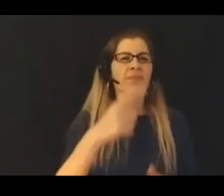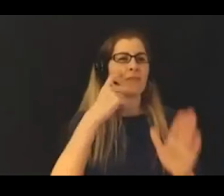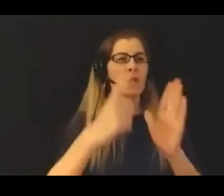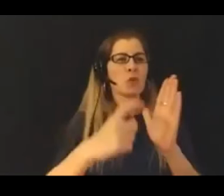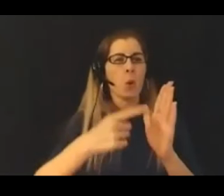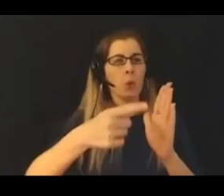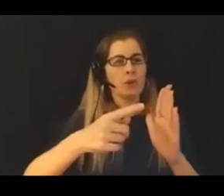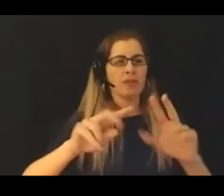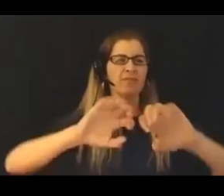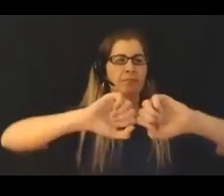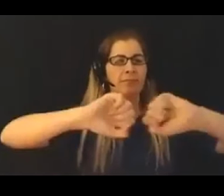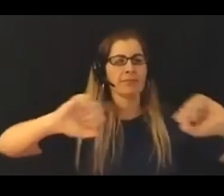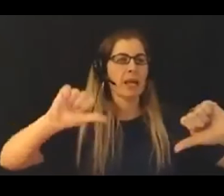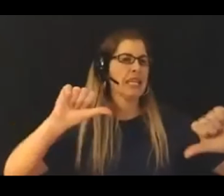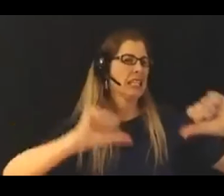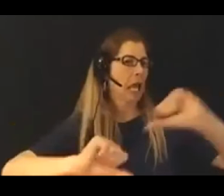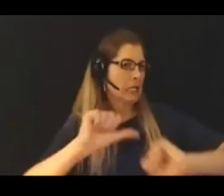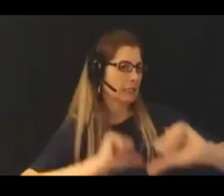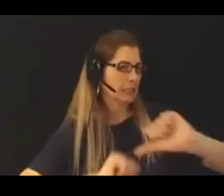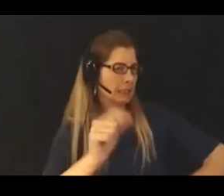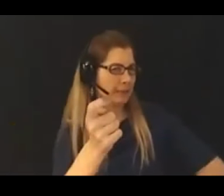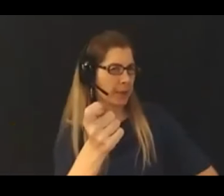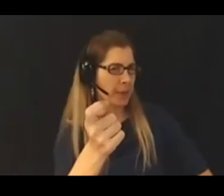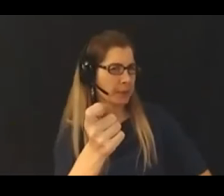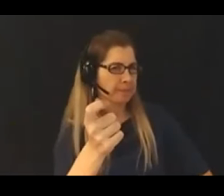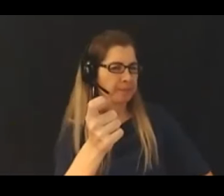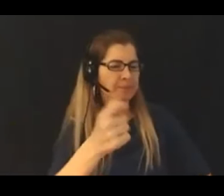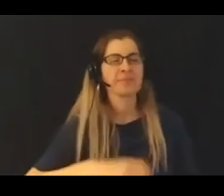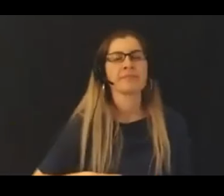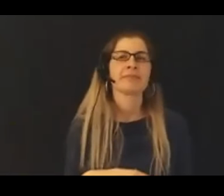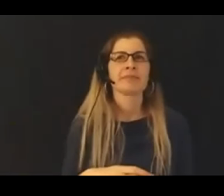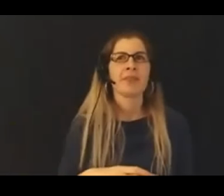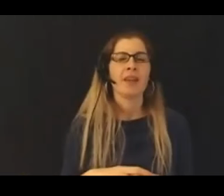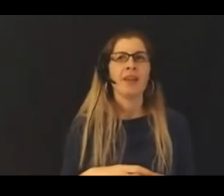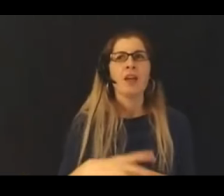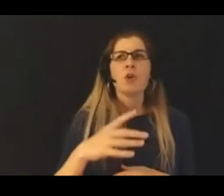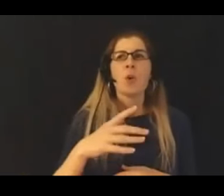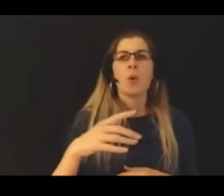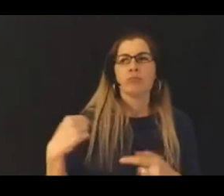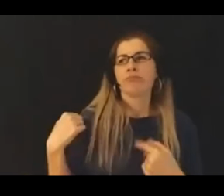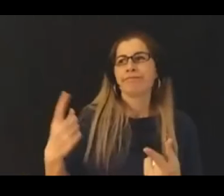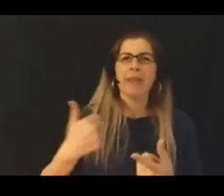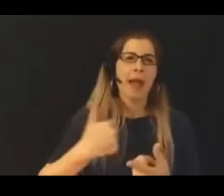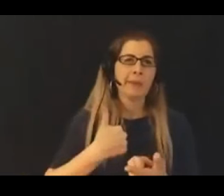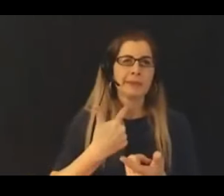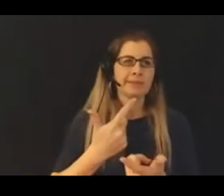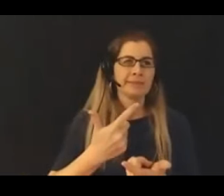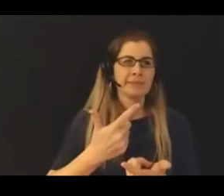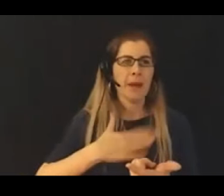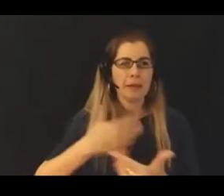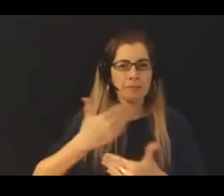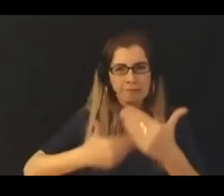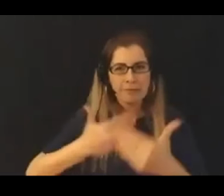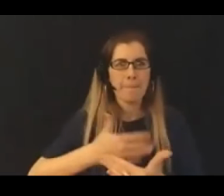science of all of this a little bit. So as I'm kind of developing my science career, and in hopes that I'll be starting